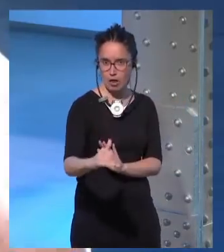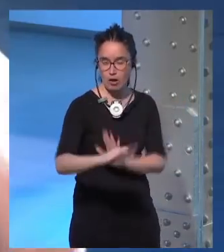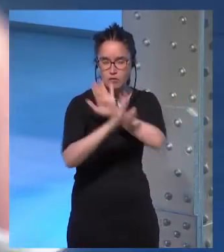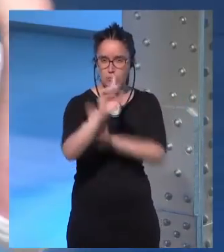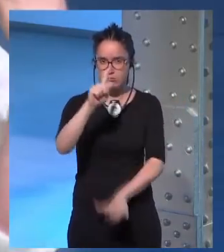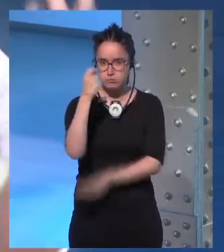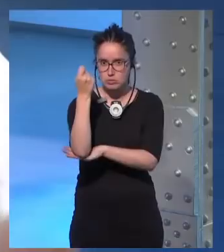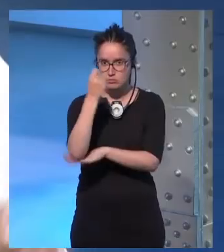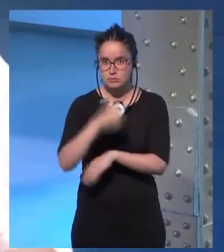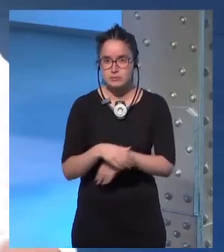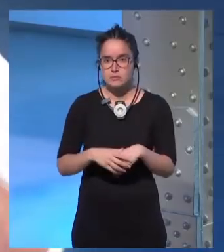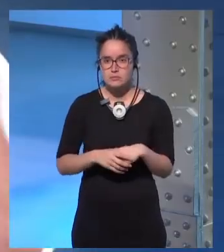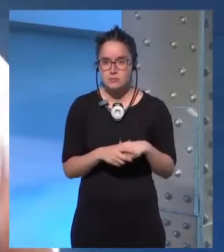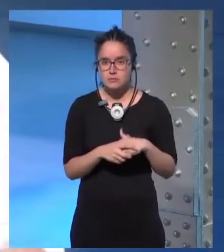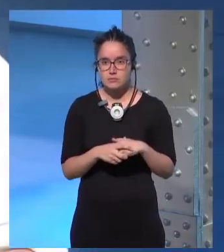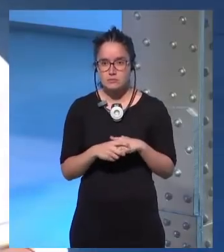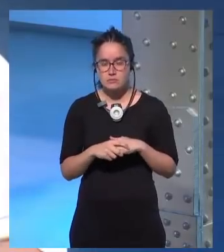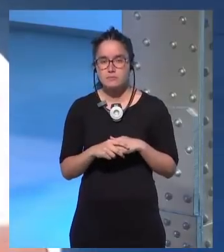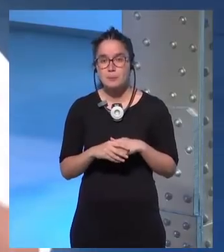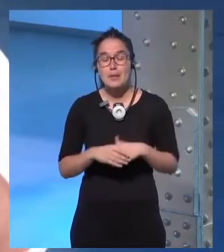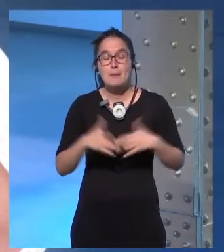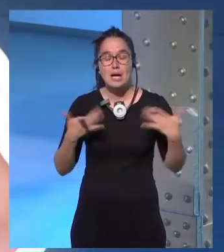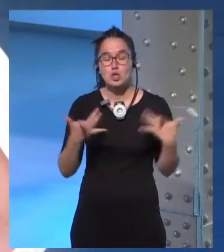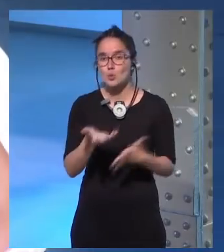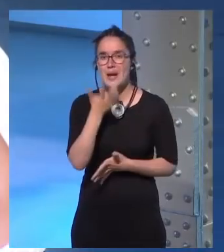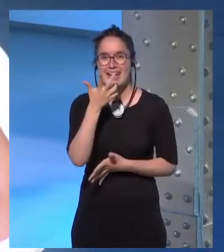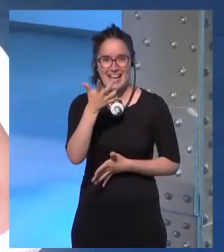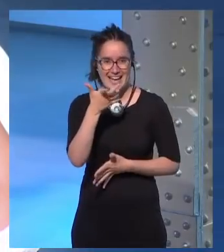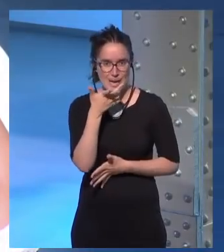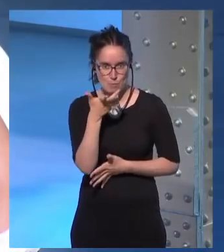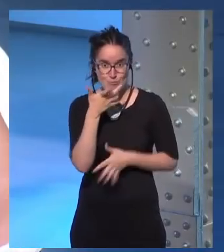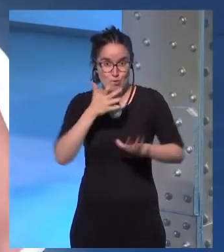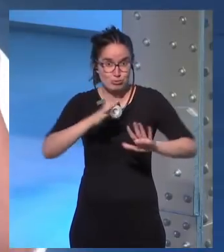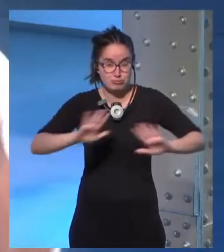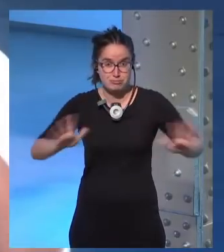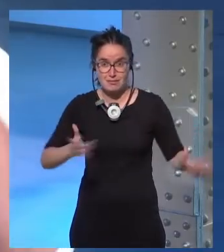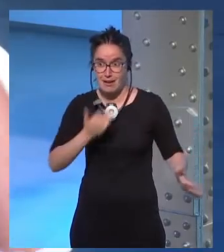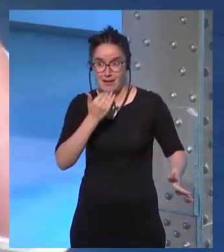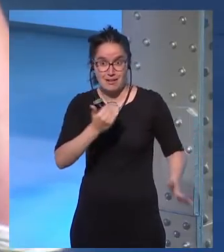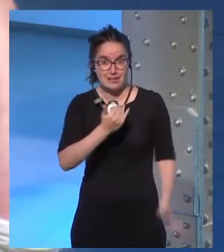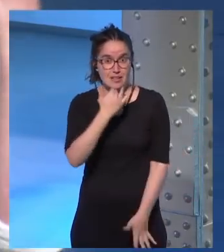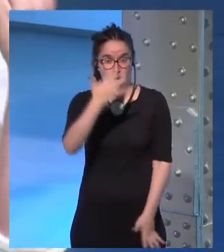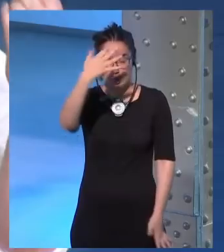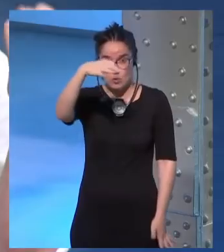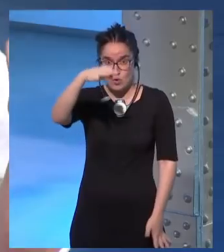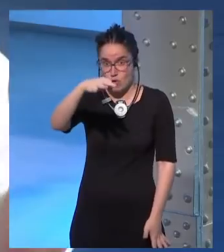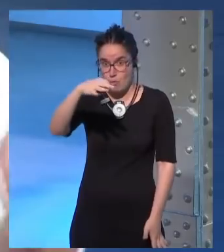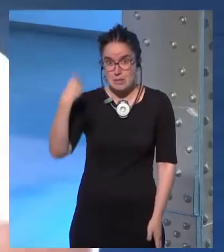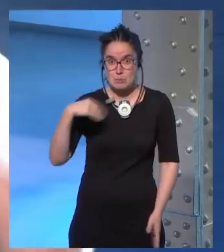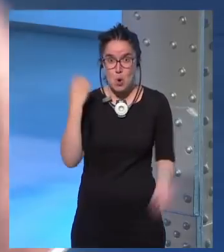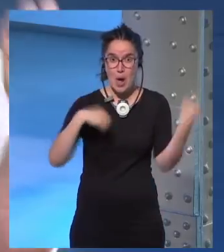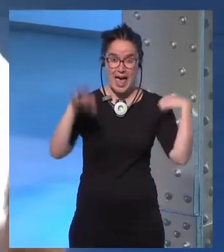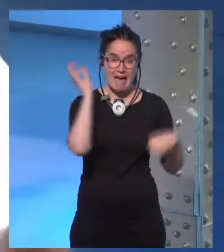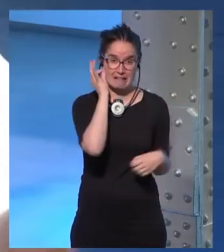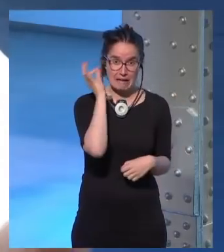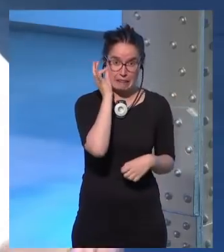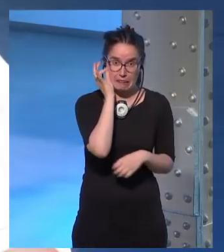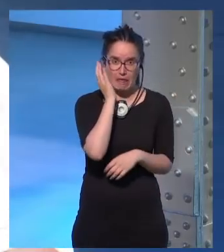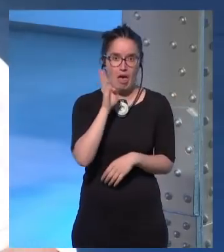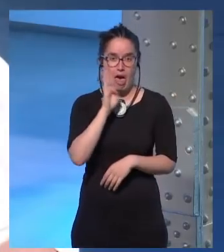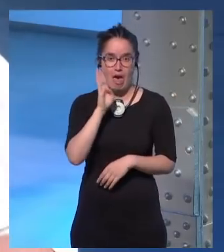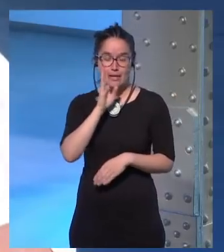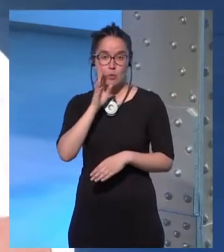the more we see those examples, the more we can treat women, I feel,